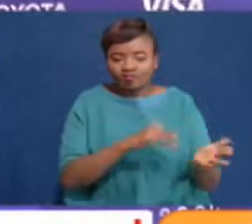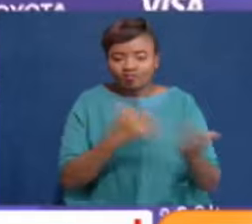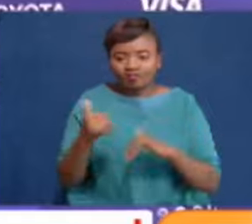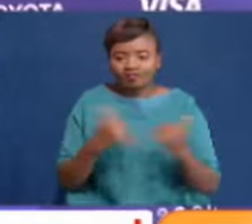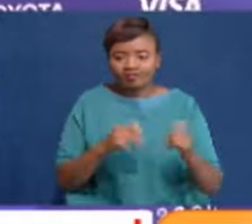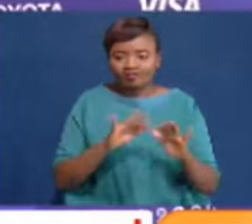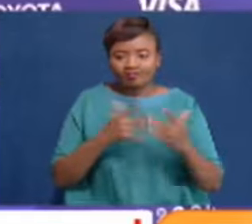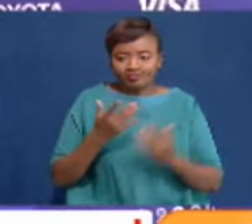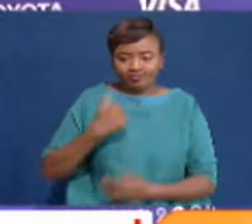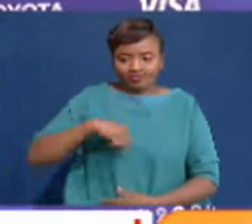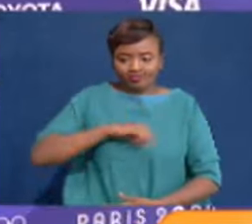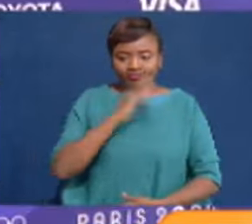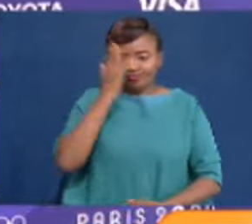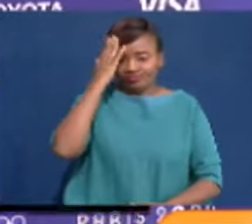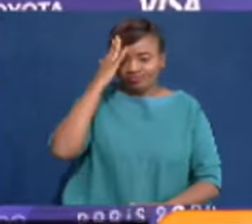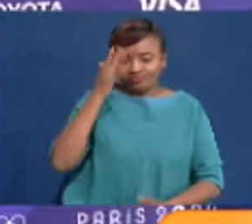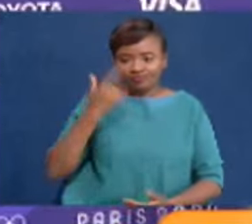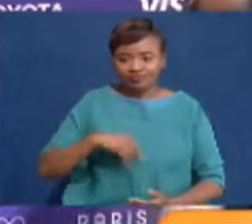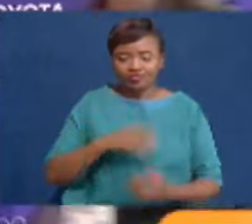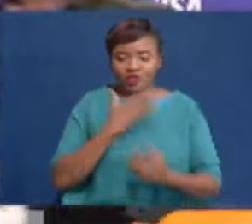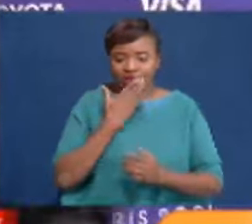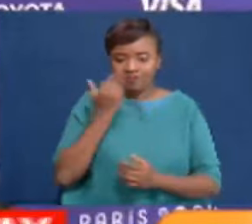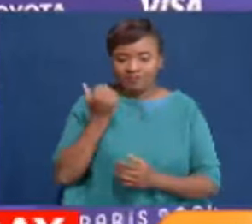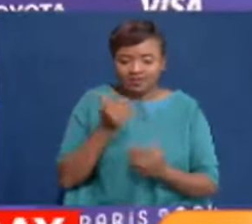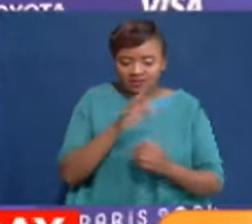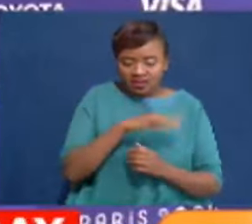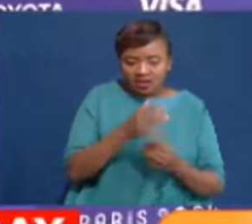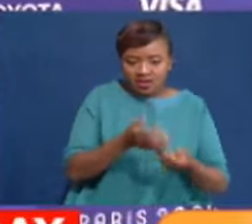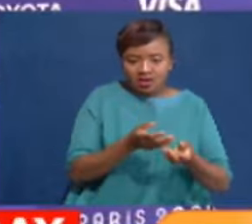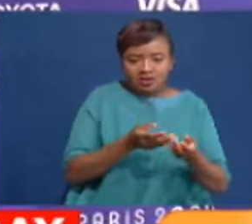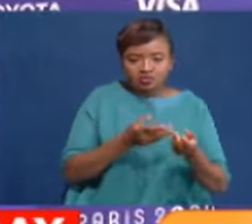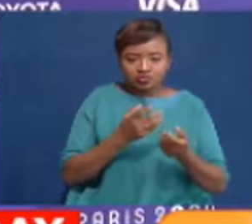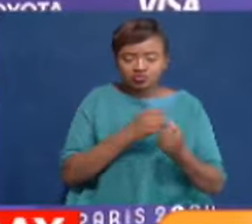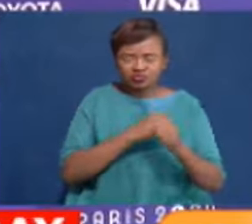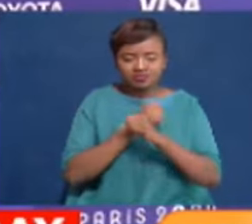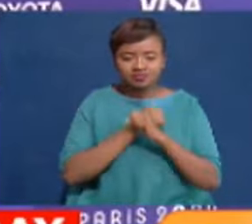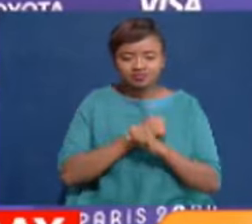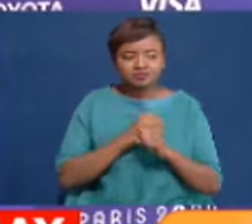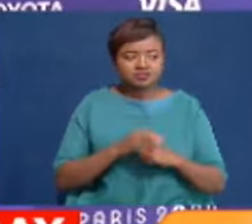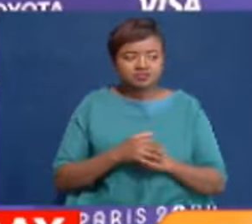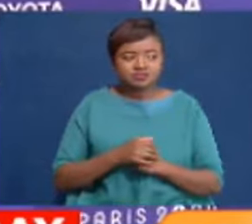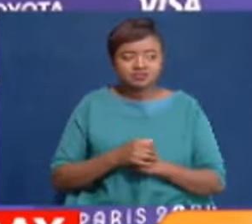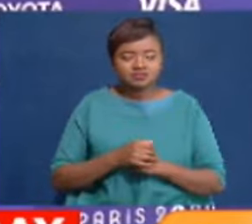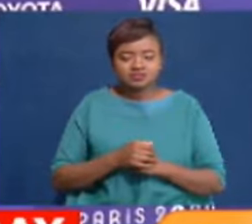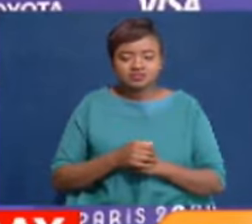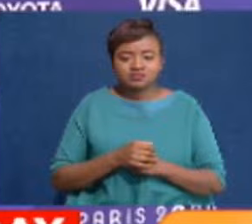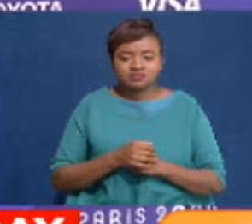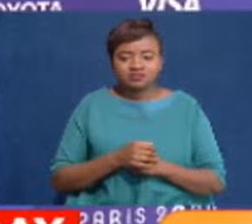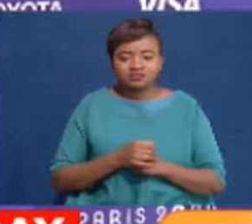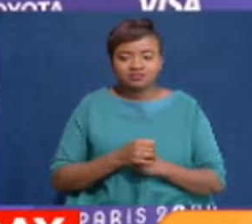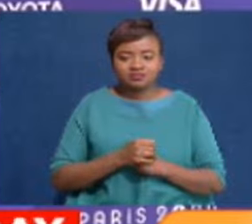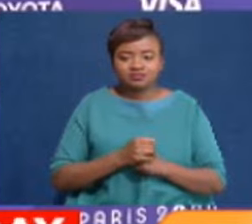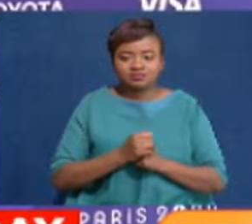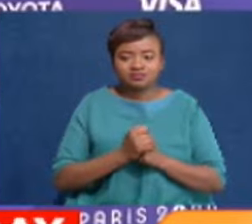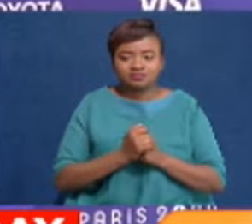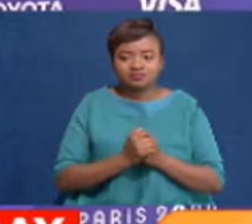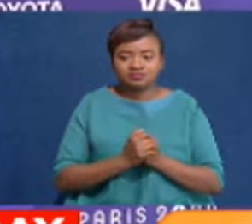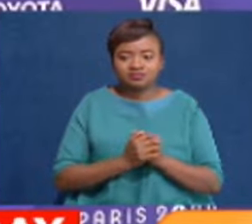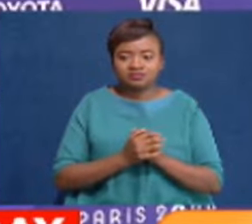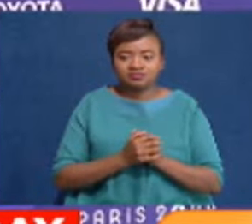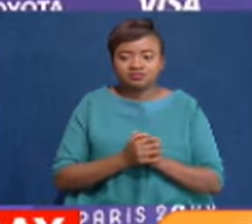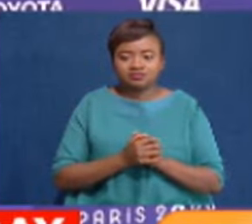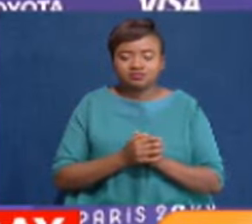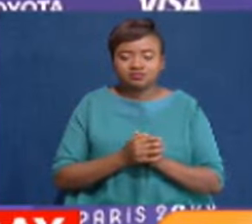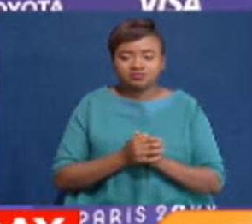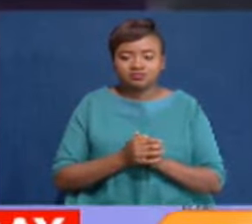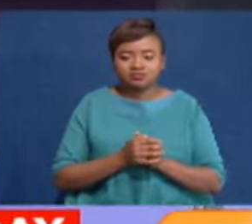are doing better on reception. So we just need to go and work on our side out, making the score out of the good